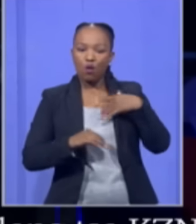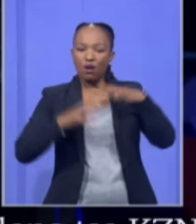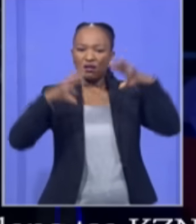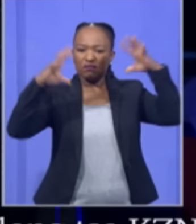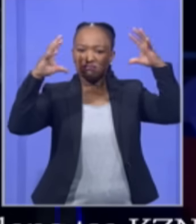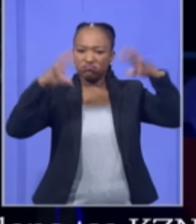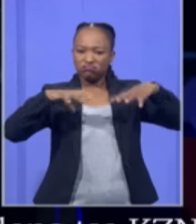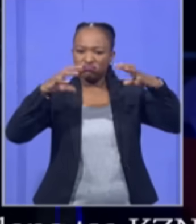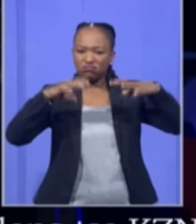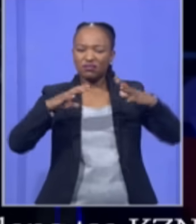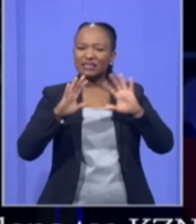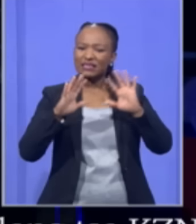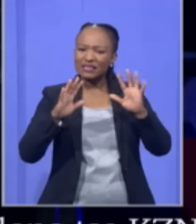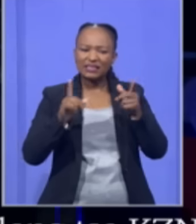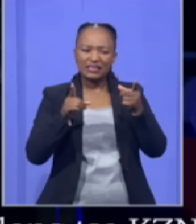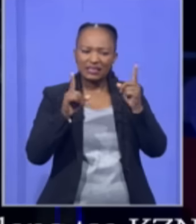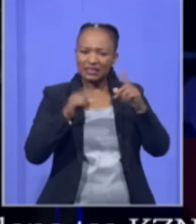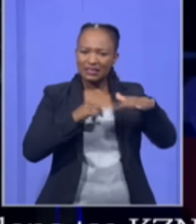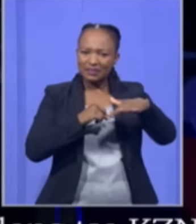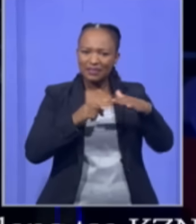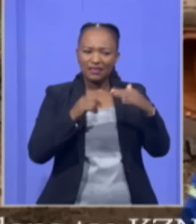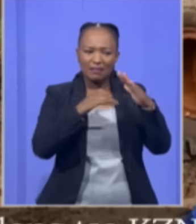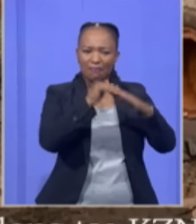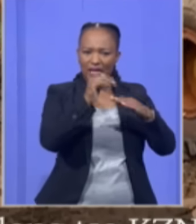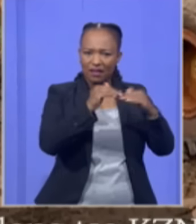aha dibakeng tse kotsi.